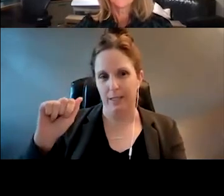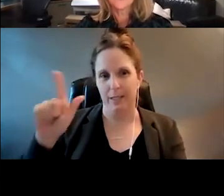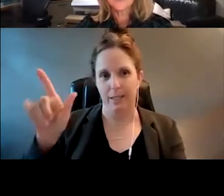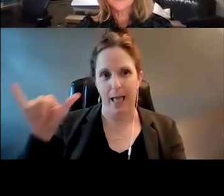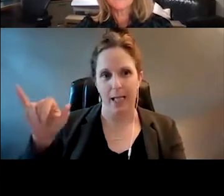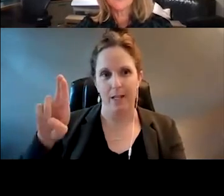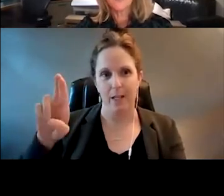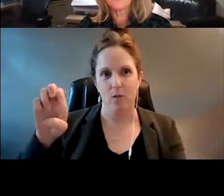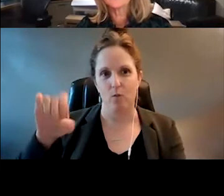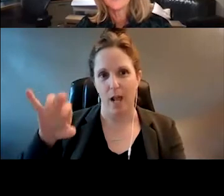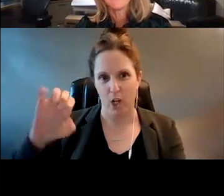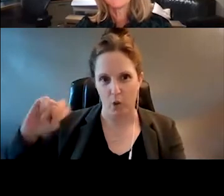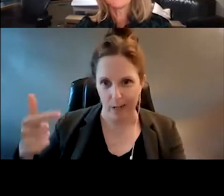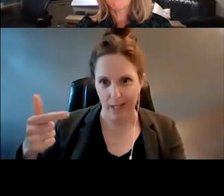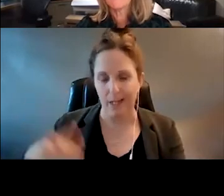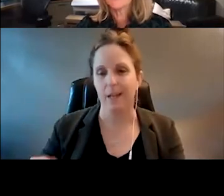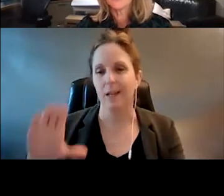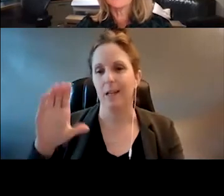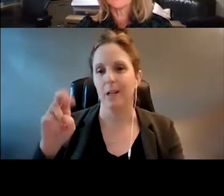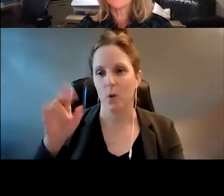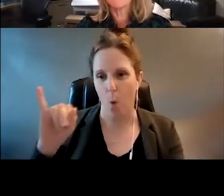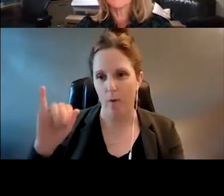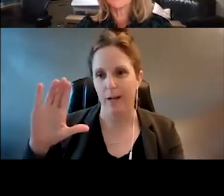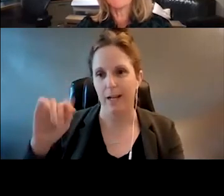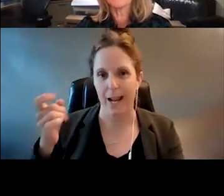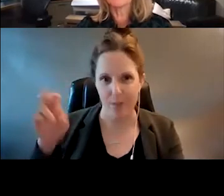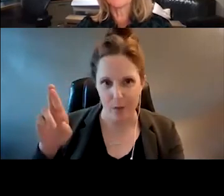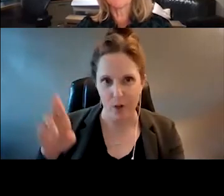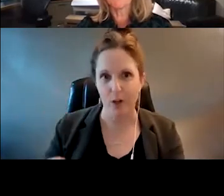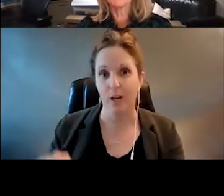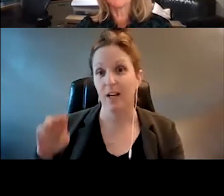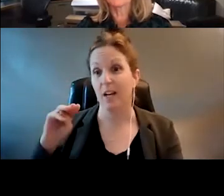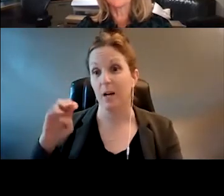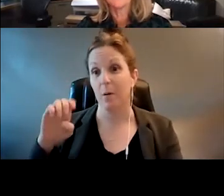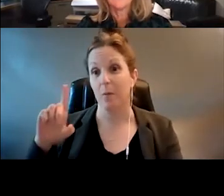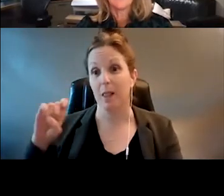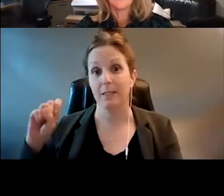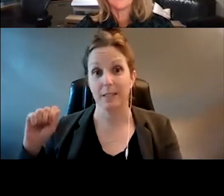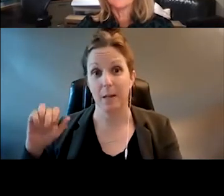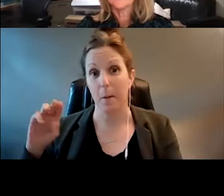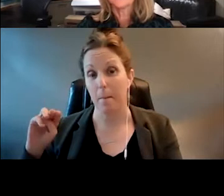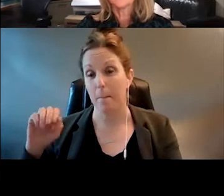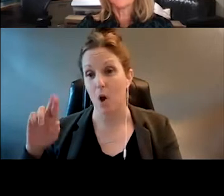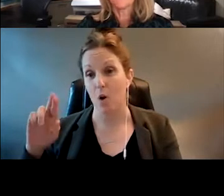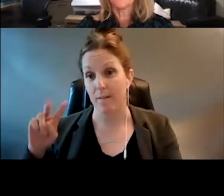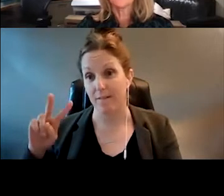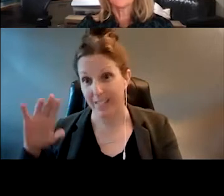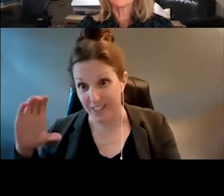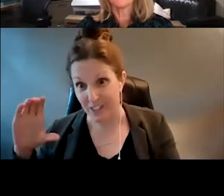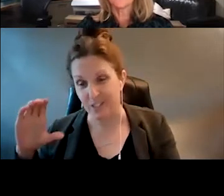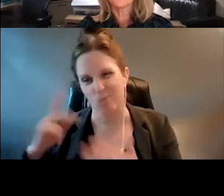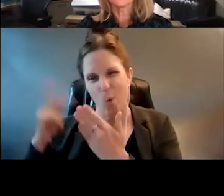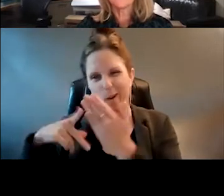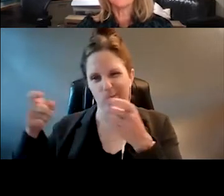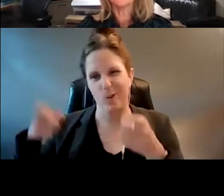I wanted to show our team. We had a fantastic team. Sally Ryring, who many of you will know, who's worked at Bay Cove